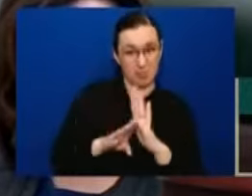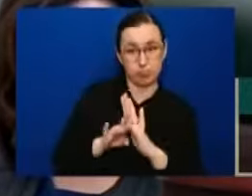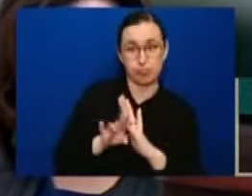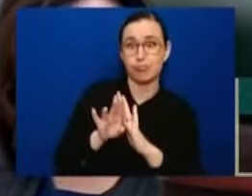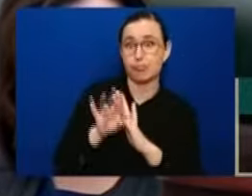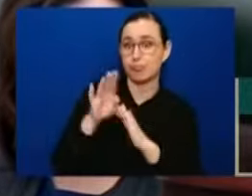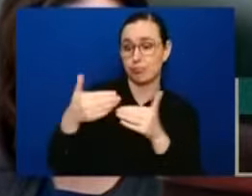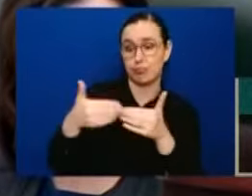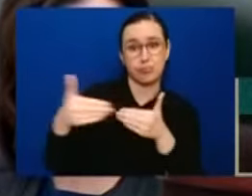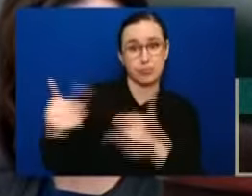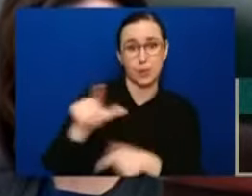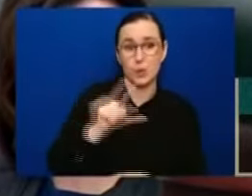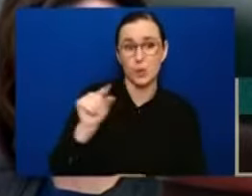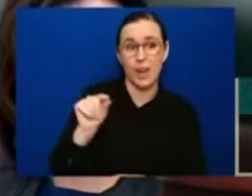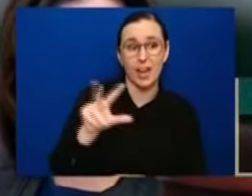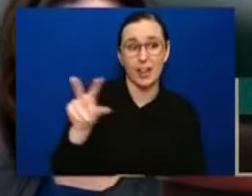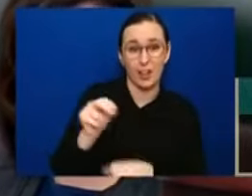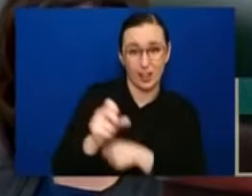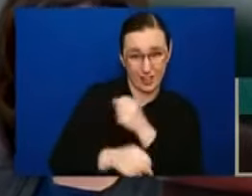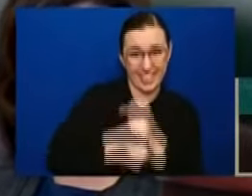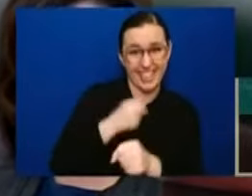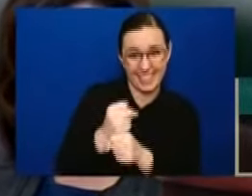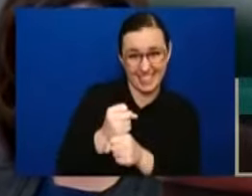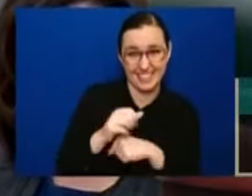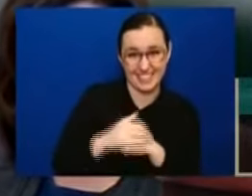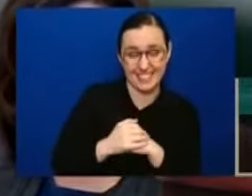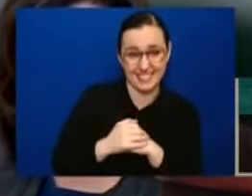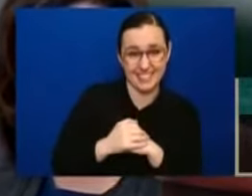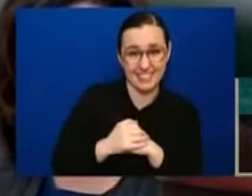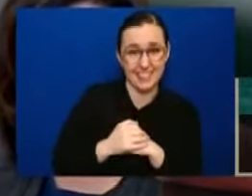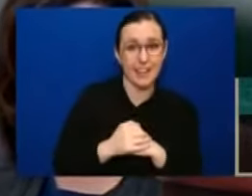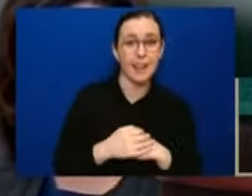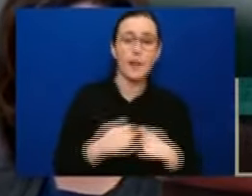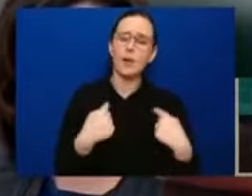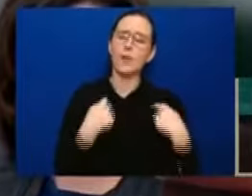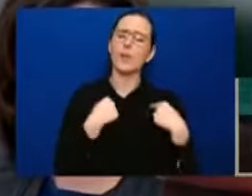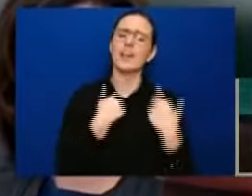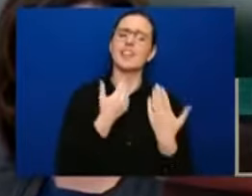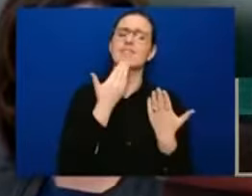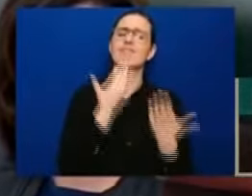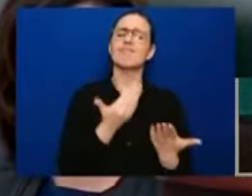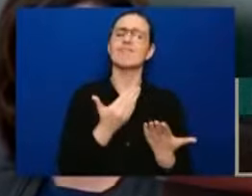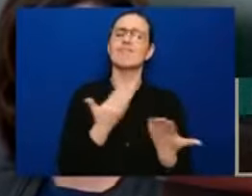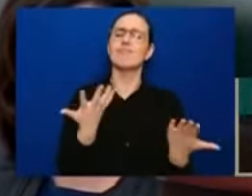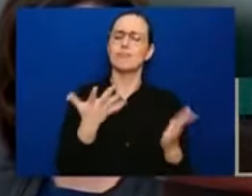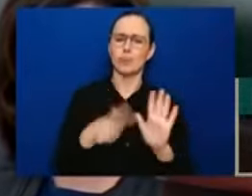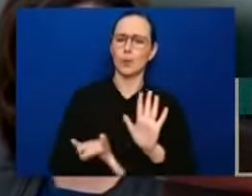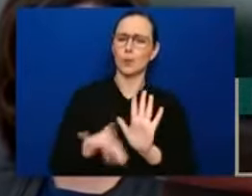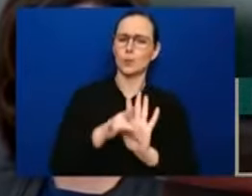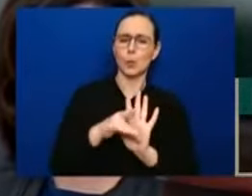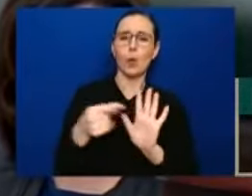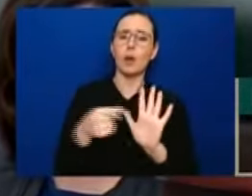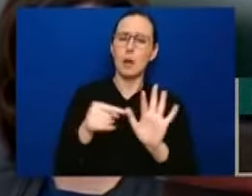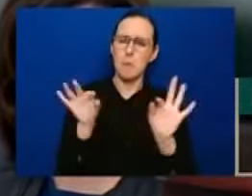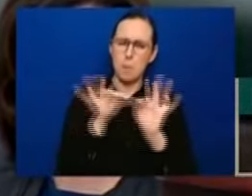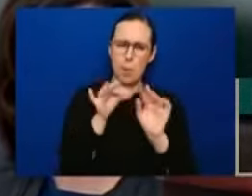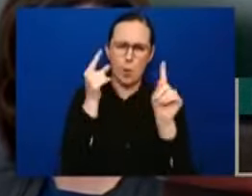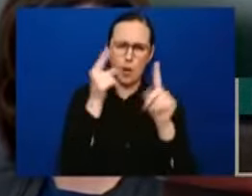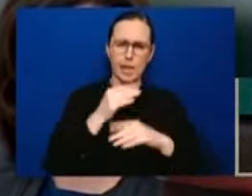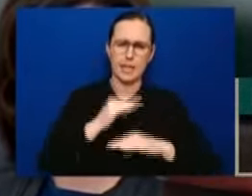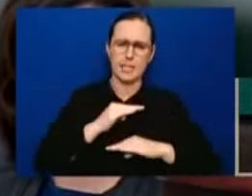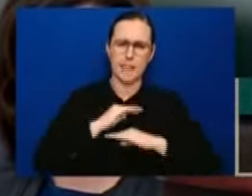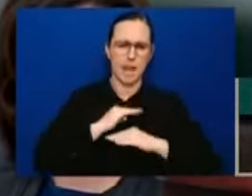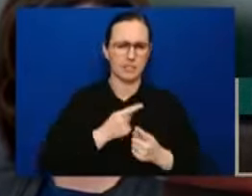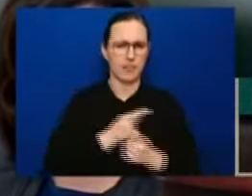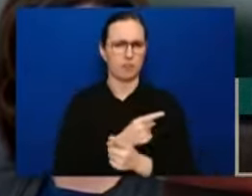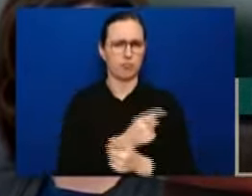to satisfy that demand. We're a world leader in sustainable and responsible resource development with the highest ESG